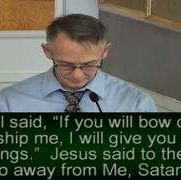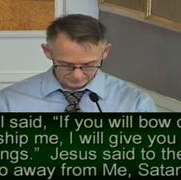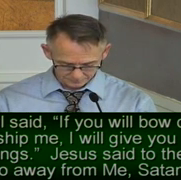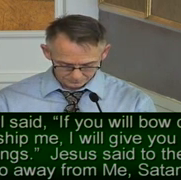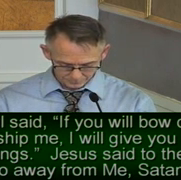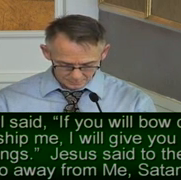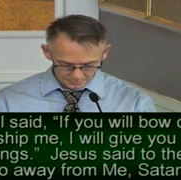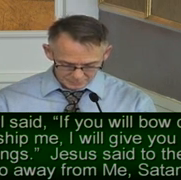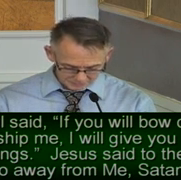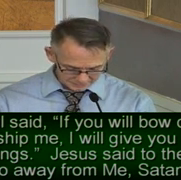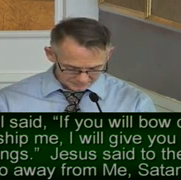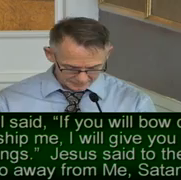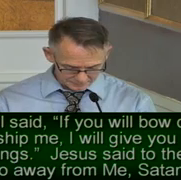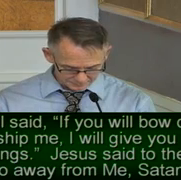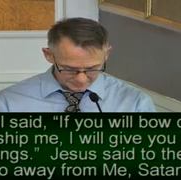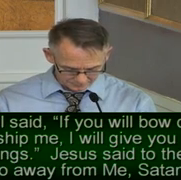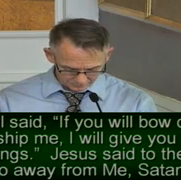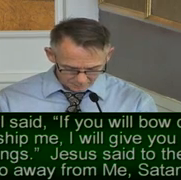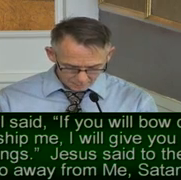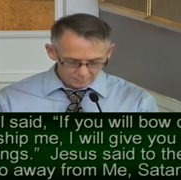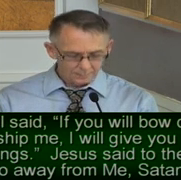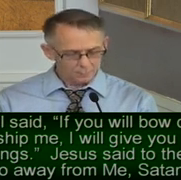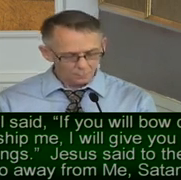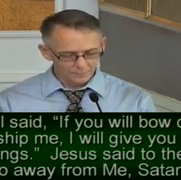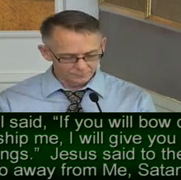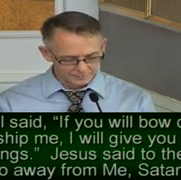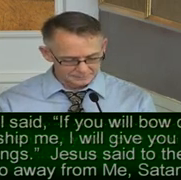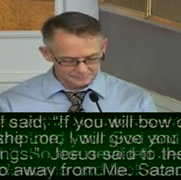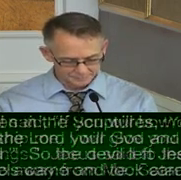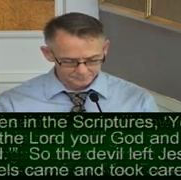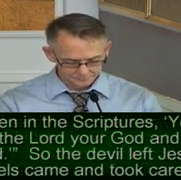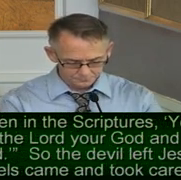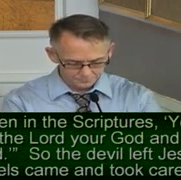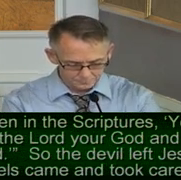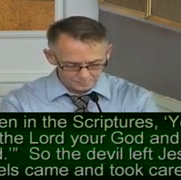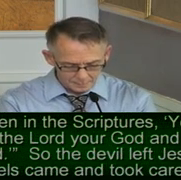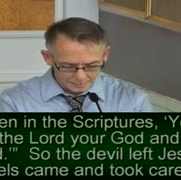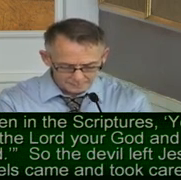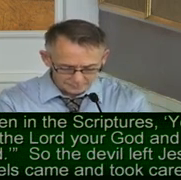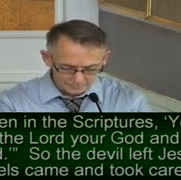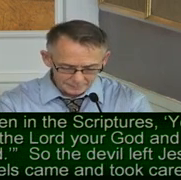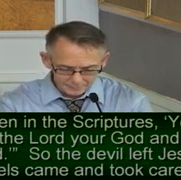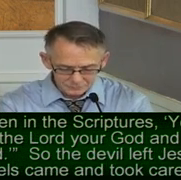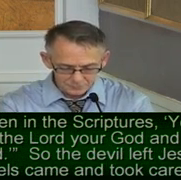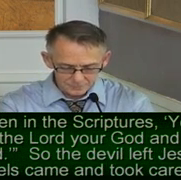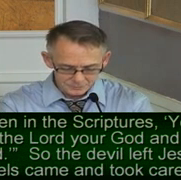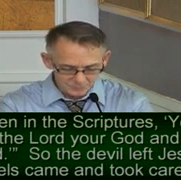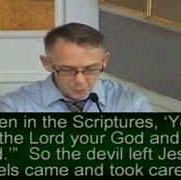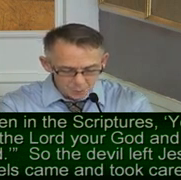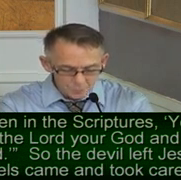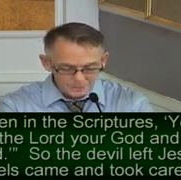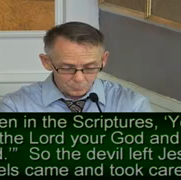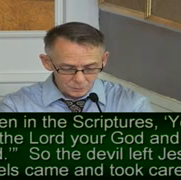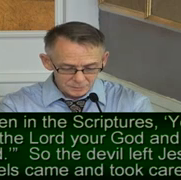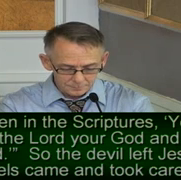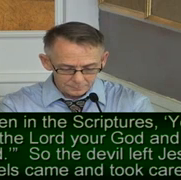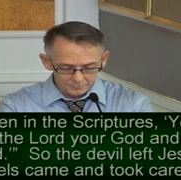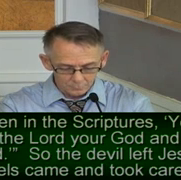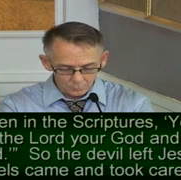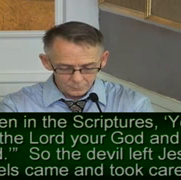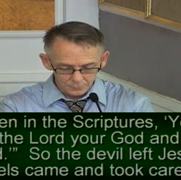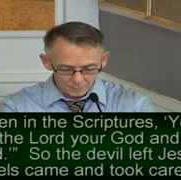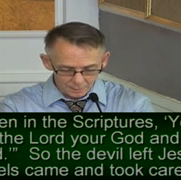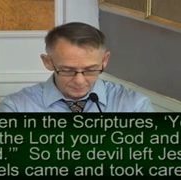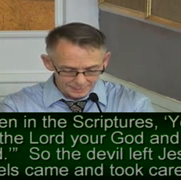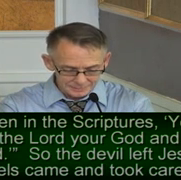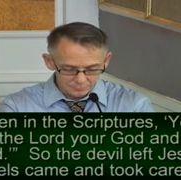things." Jesus said to the devil, "Go away from me, Satan. It is written in the scriptures, you must worship the